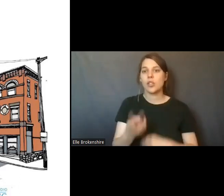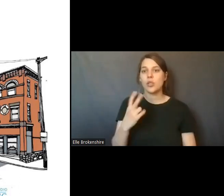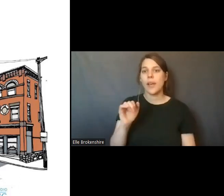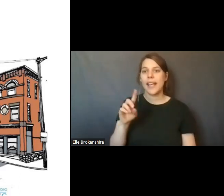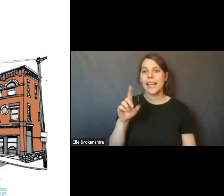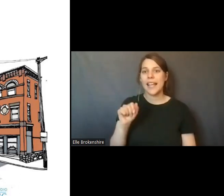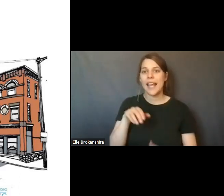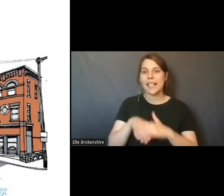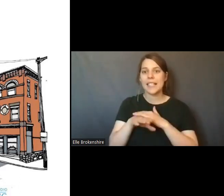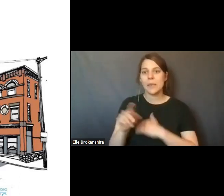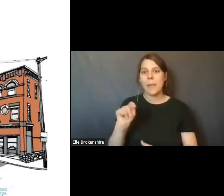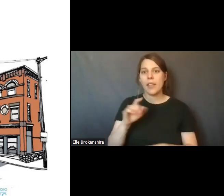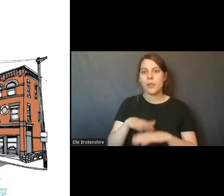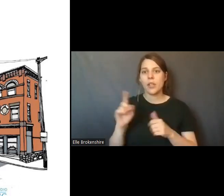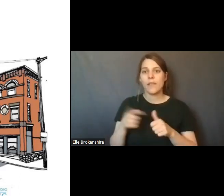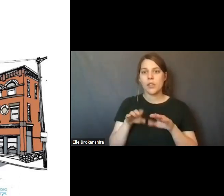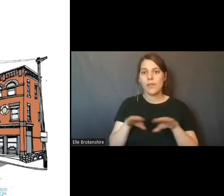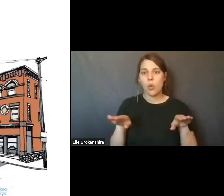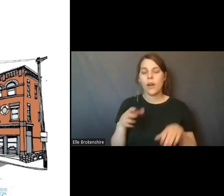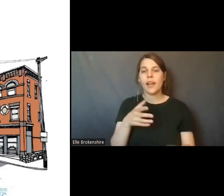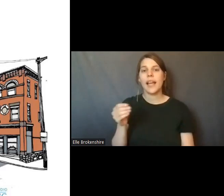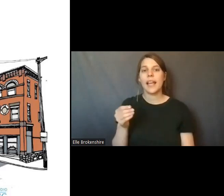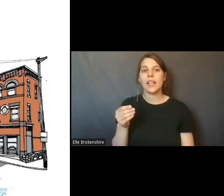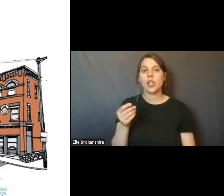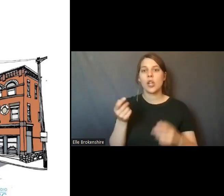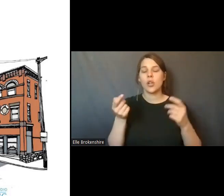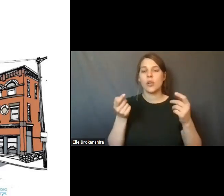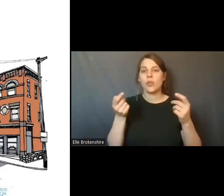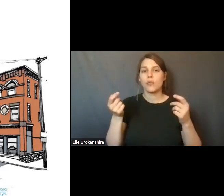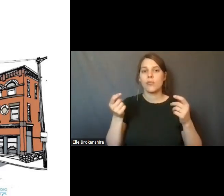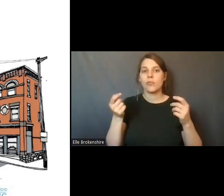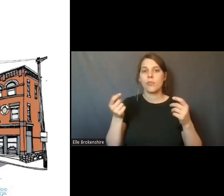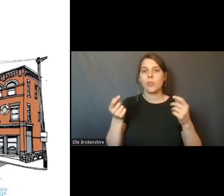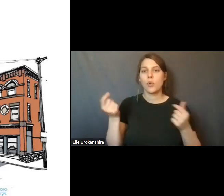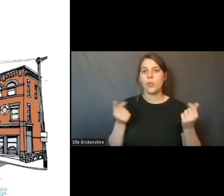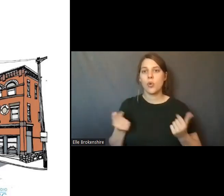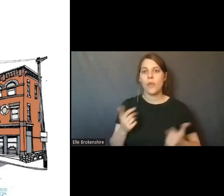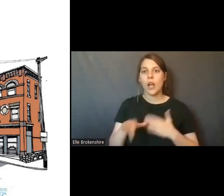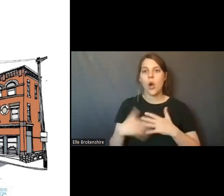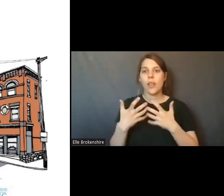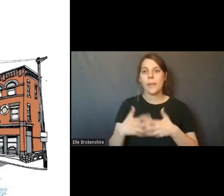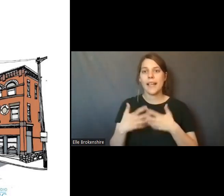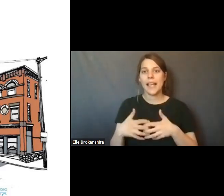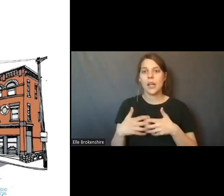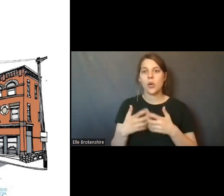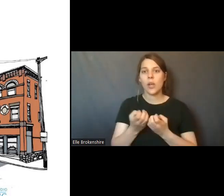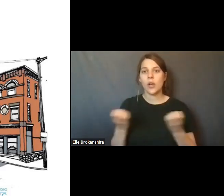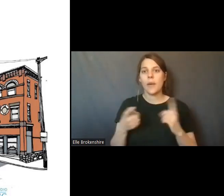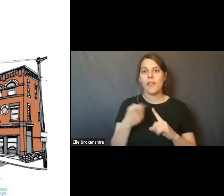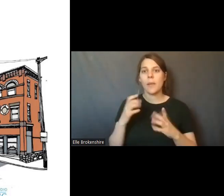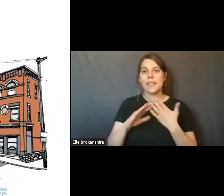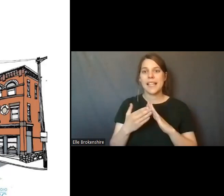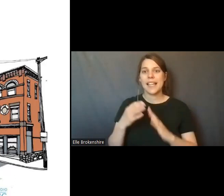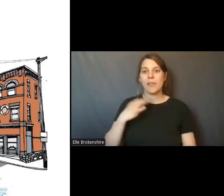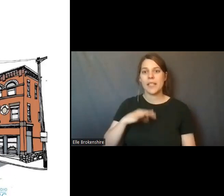floor and removing the mechanical equipment left from the prior tenant, which is actually the City of Pittsburgh, the commercial vehicle